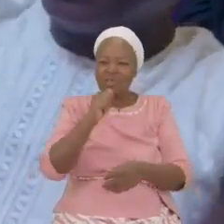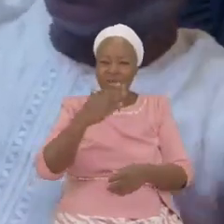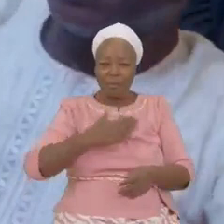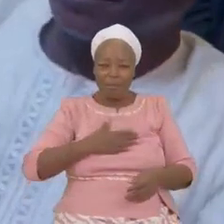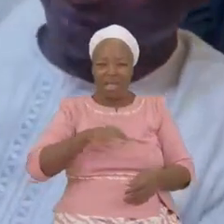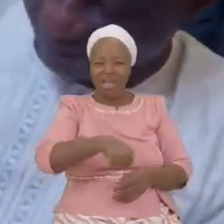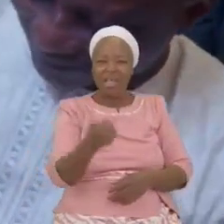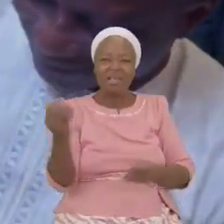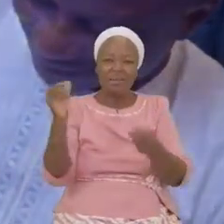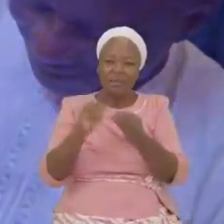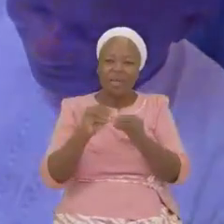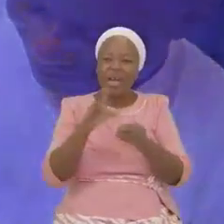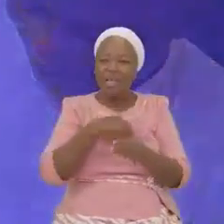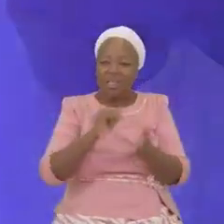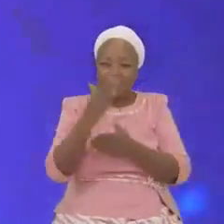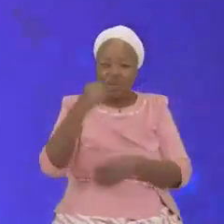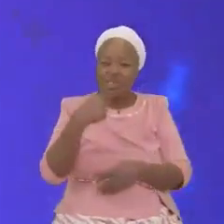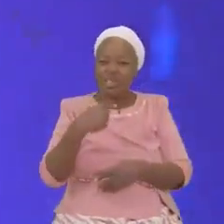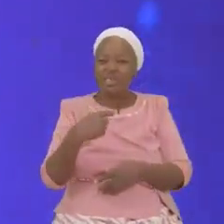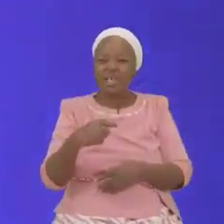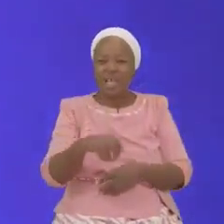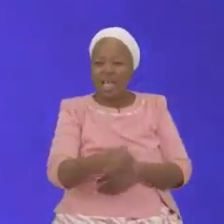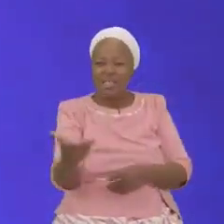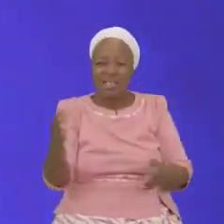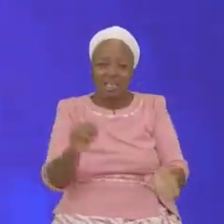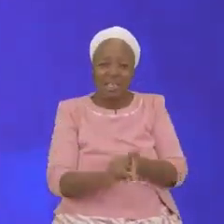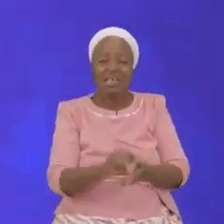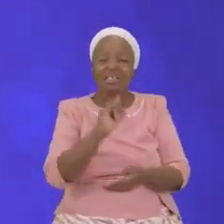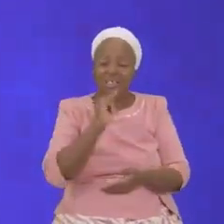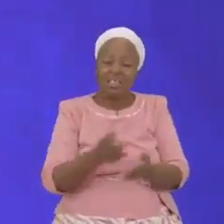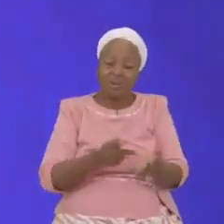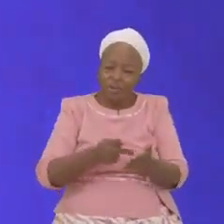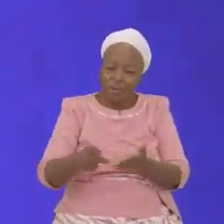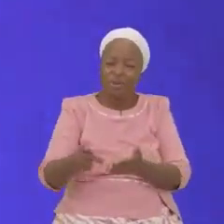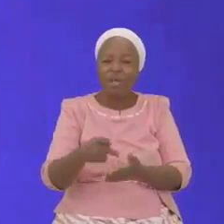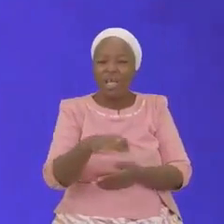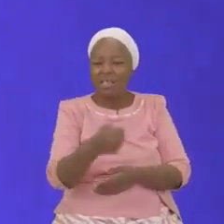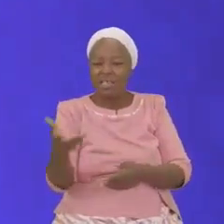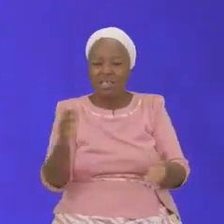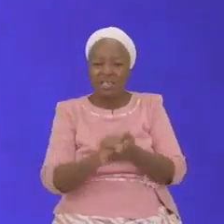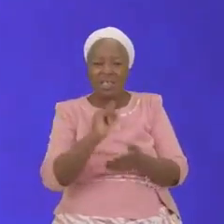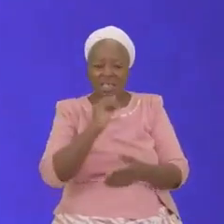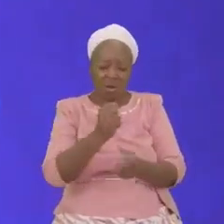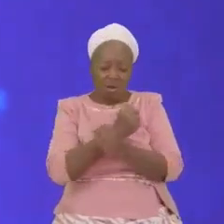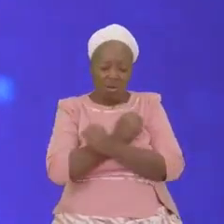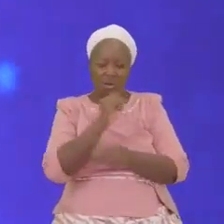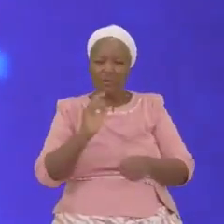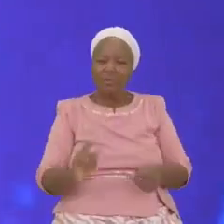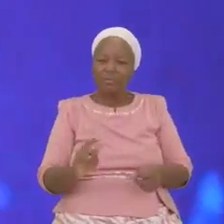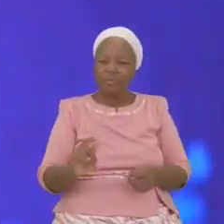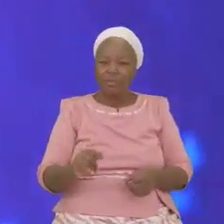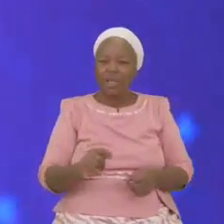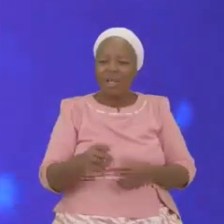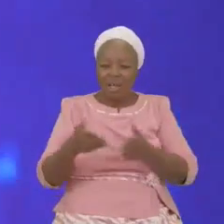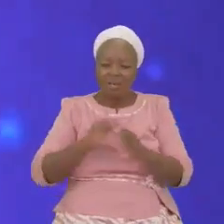says. Whatsoever things are pure and whatsoever things are lovely, let's gang